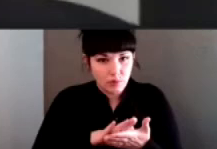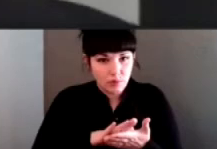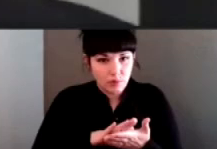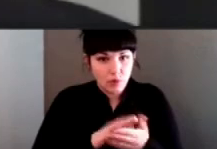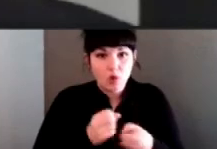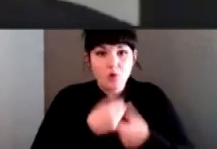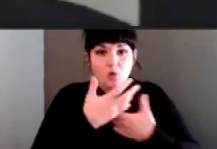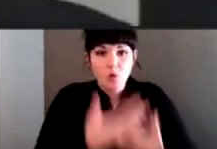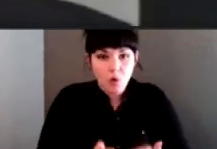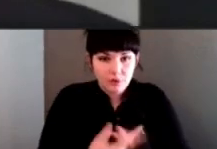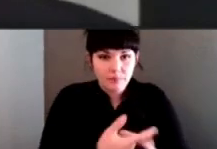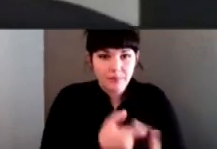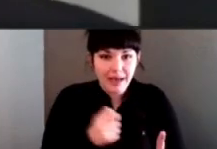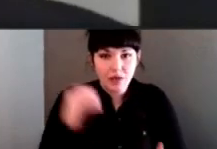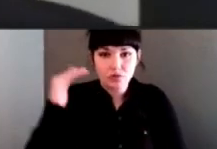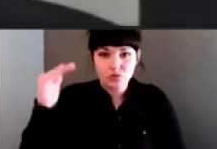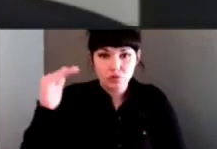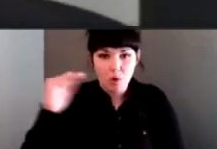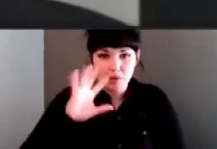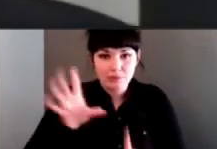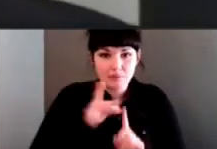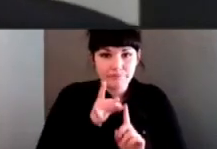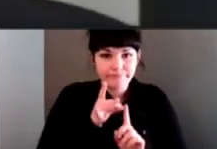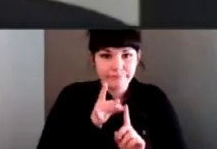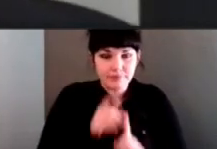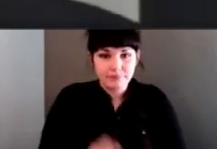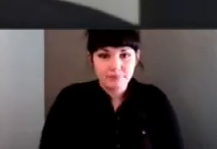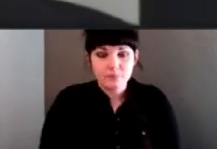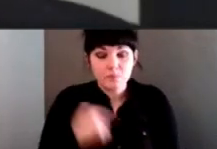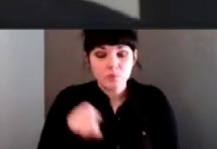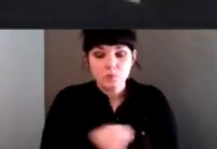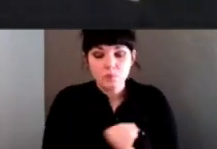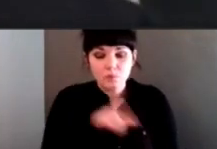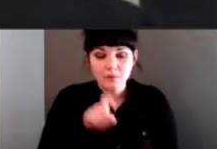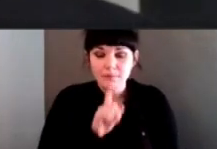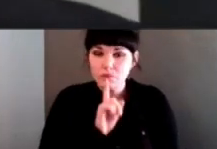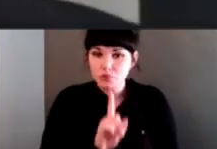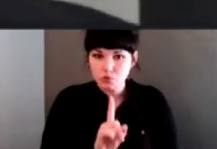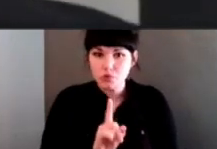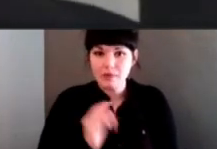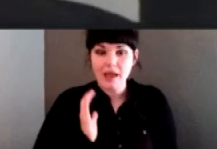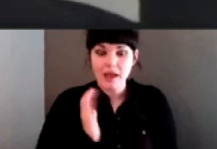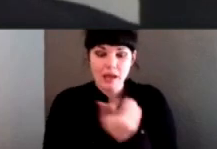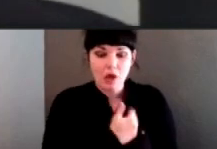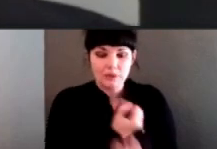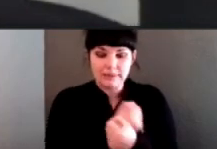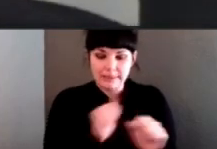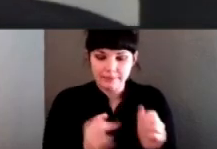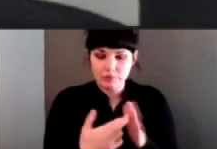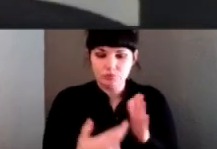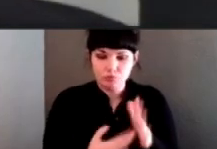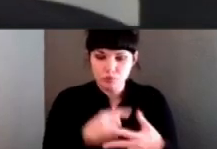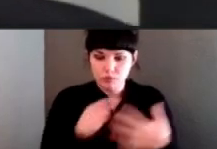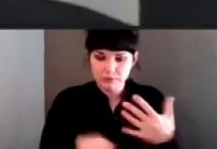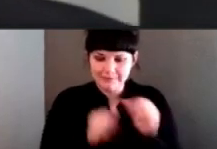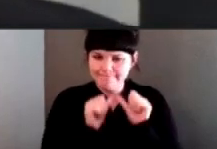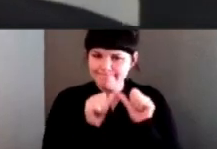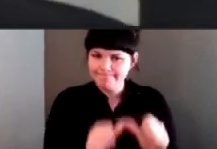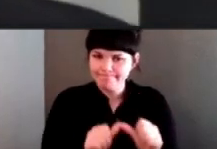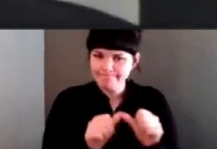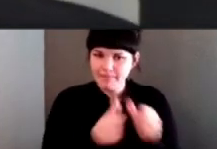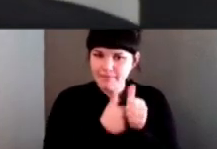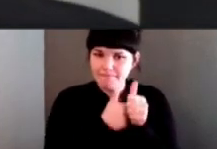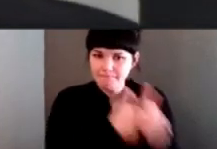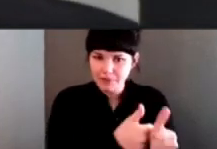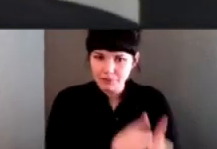mitigation measures that we have in place are being consistently implemented, the vaccines themselves, the guidance that's